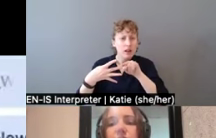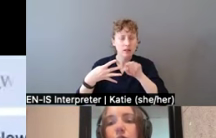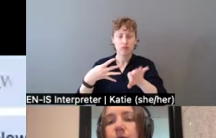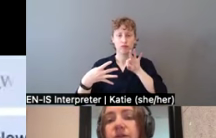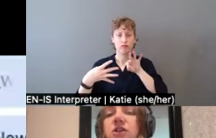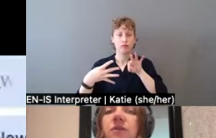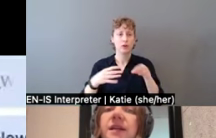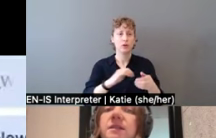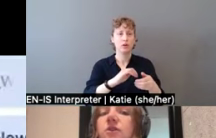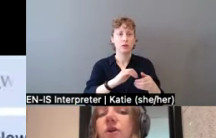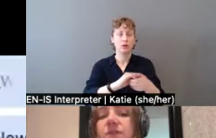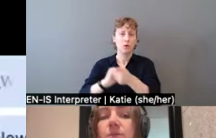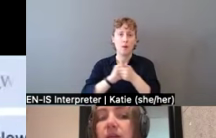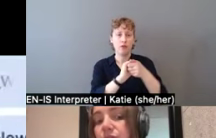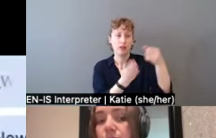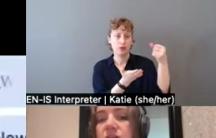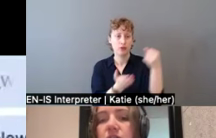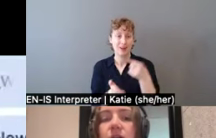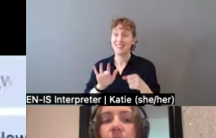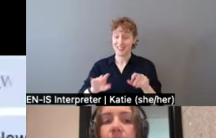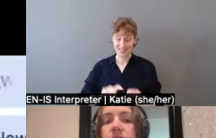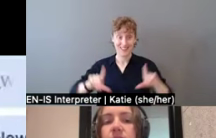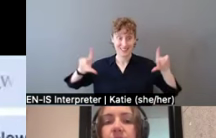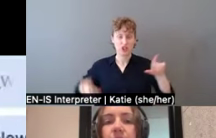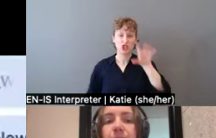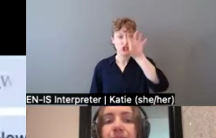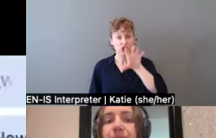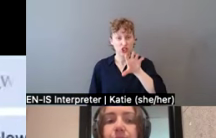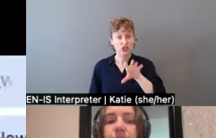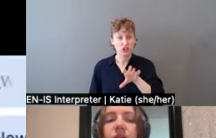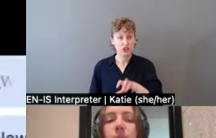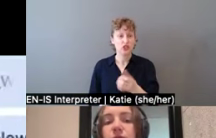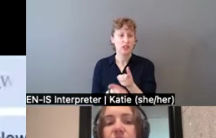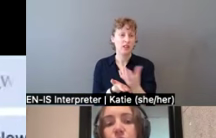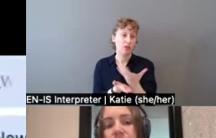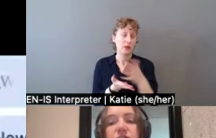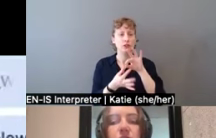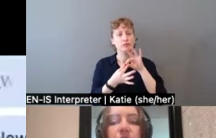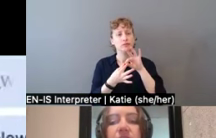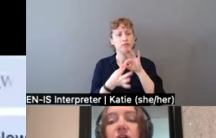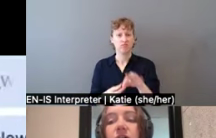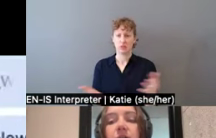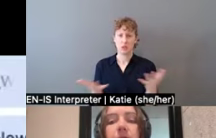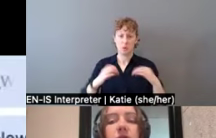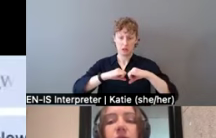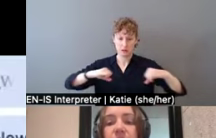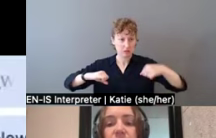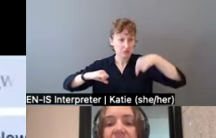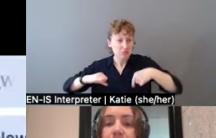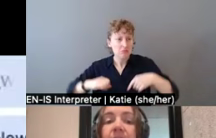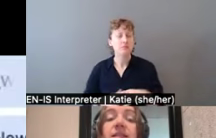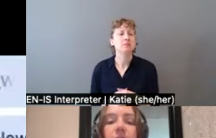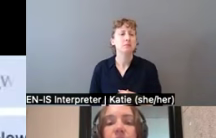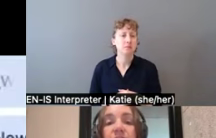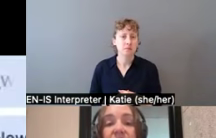you click on cooperation grants, you have some information about what cooperation grants are, about what you